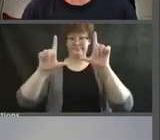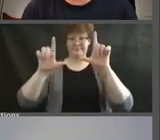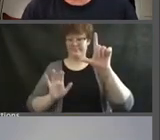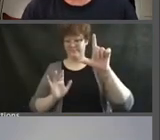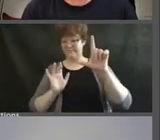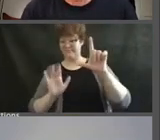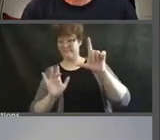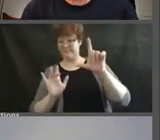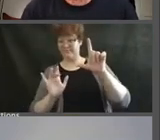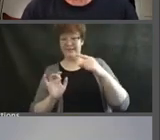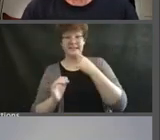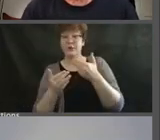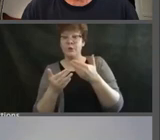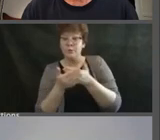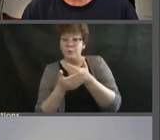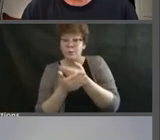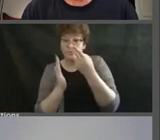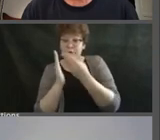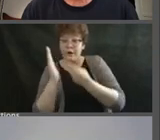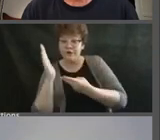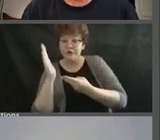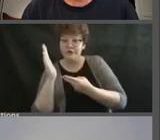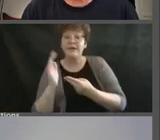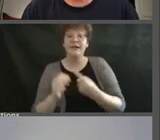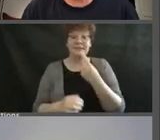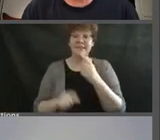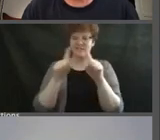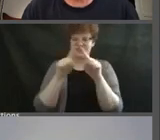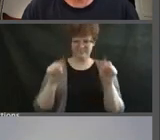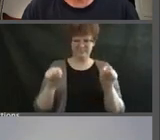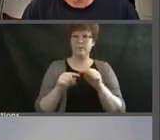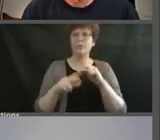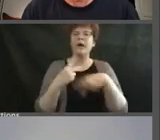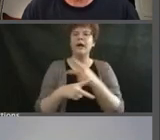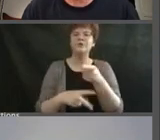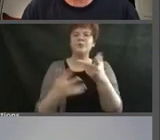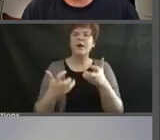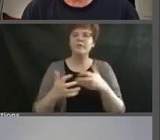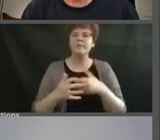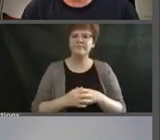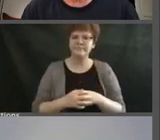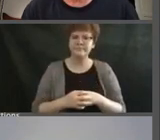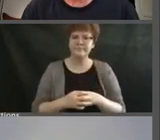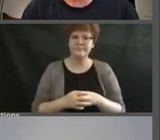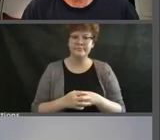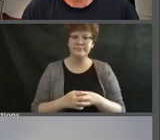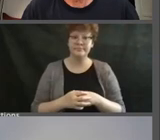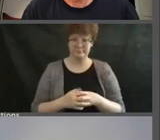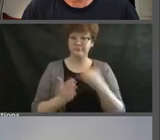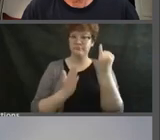that says new brush, and it tells me what kind of brush do I want to turn this into. I want it to become an art